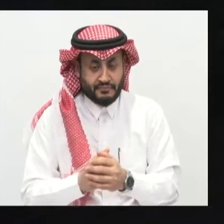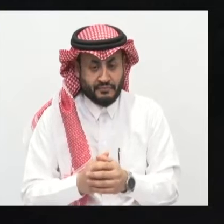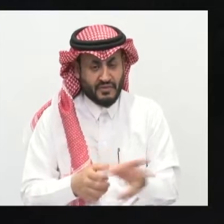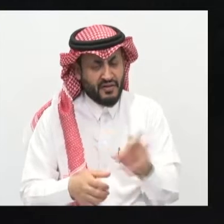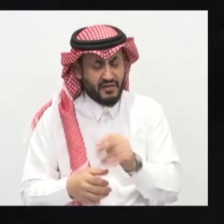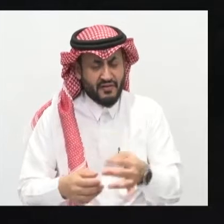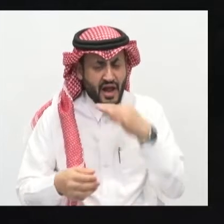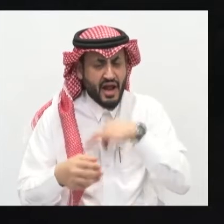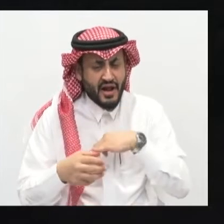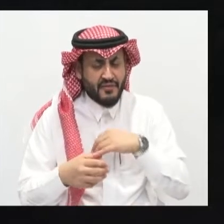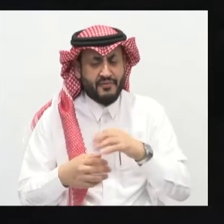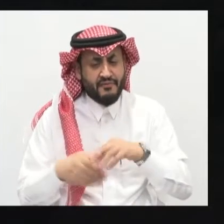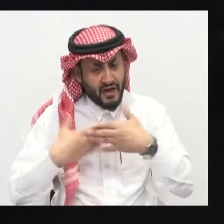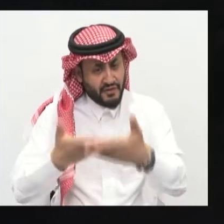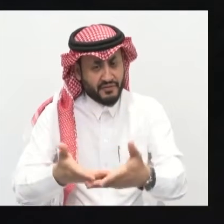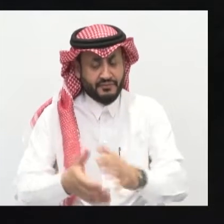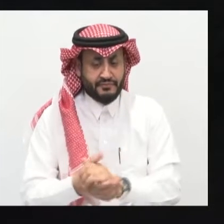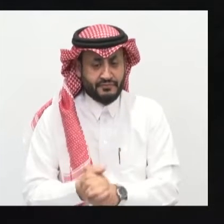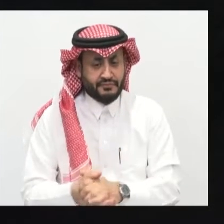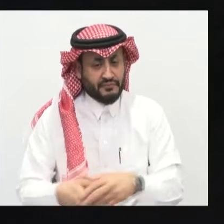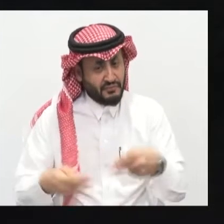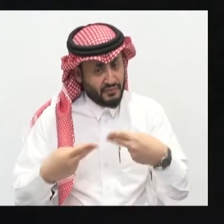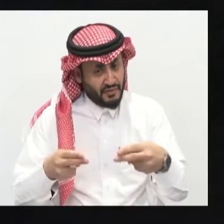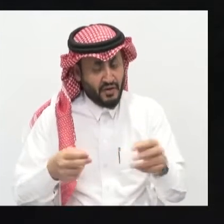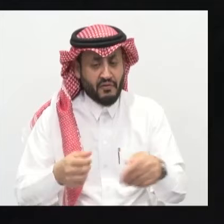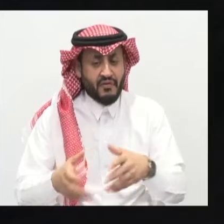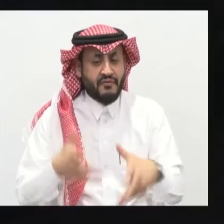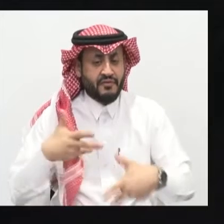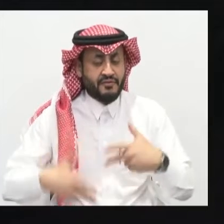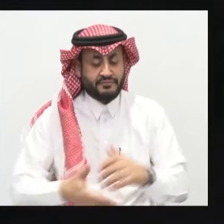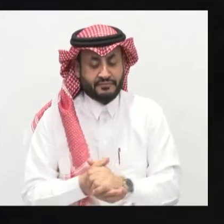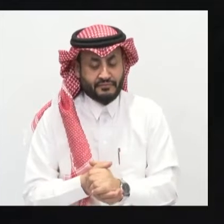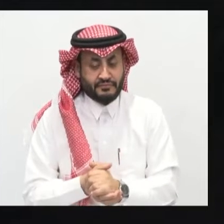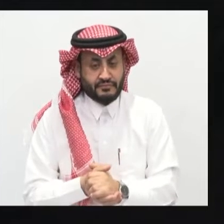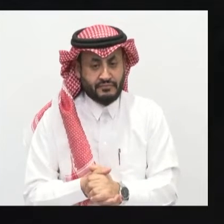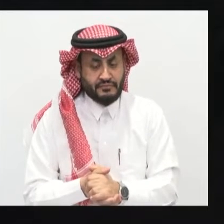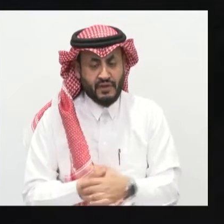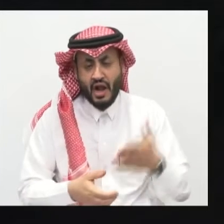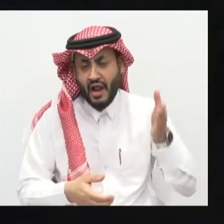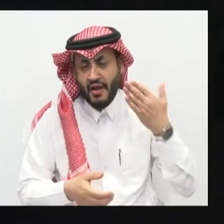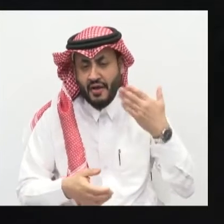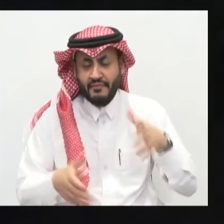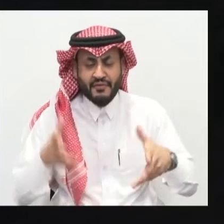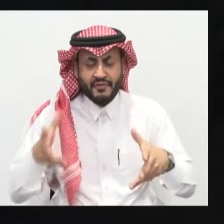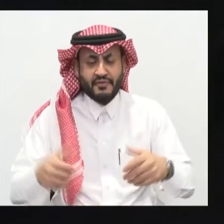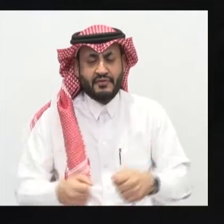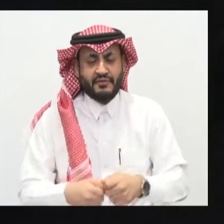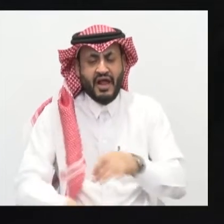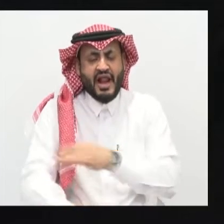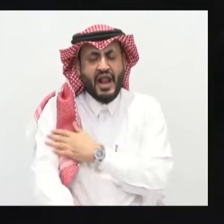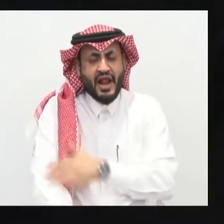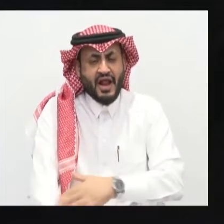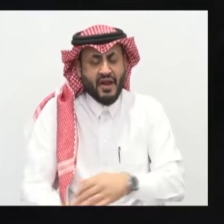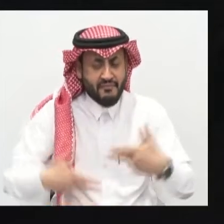you can feel happy, you can feel sad. Outside, you can feel something cold, you can feel something hot. When it's raining, your